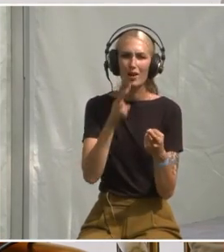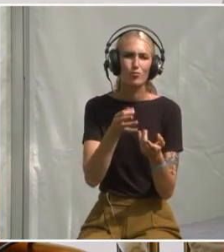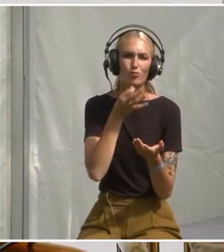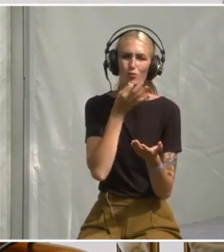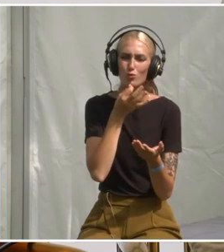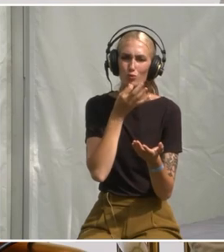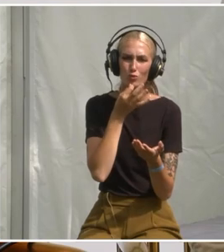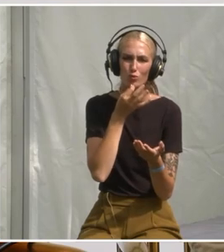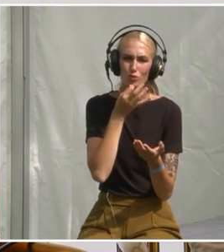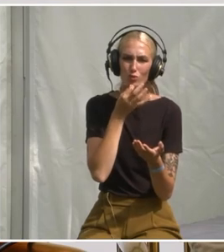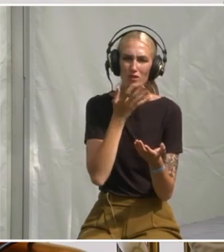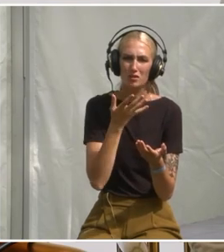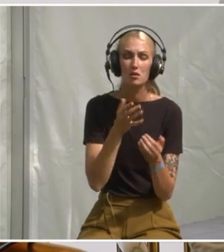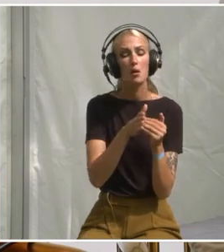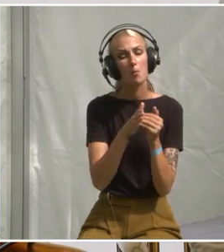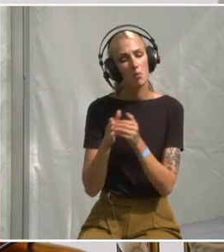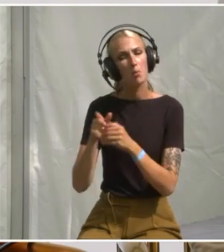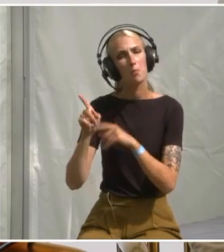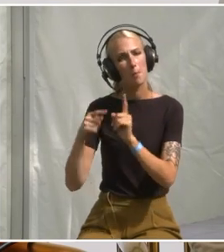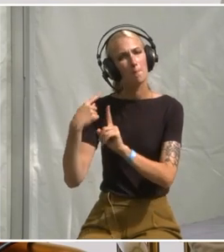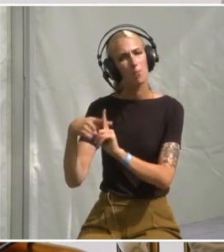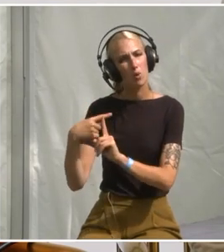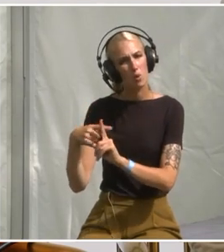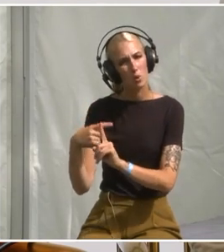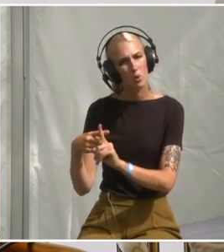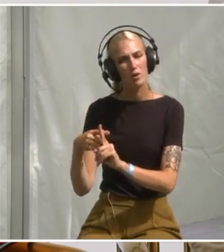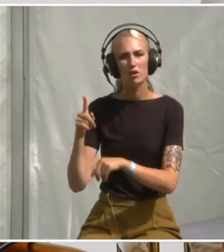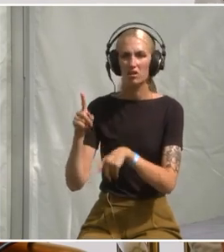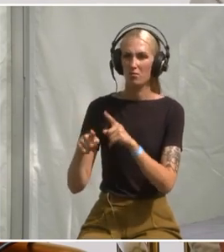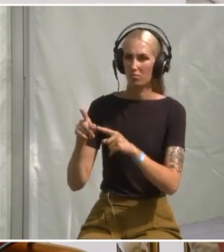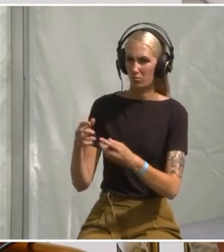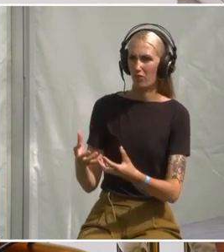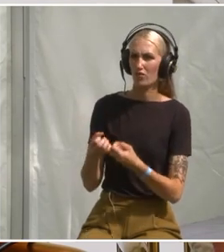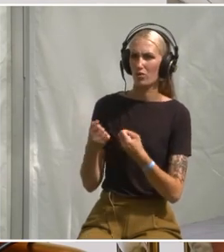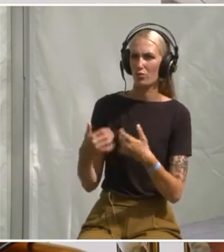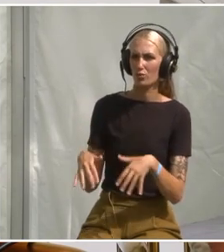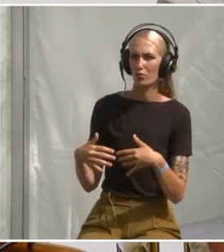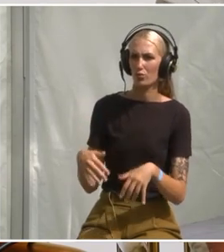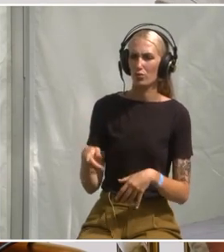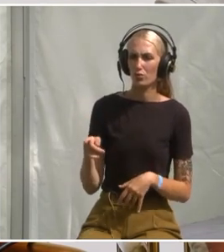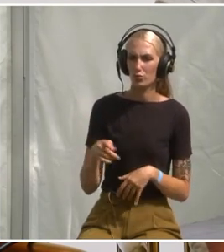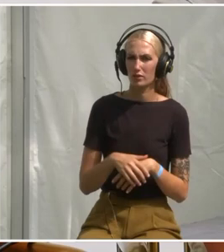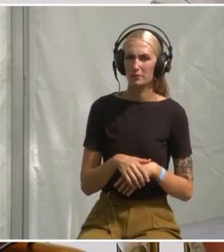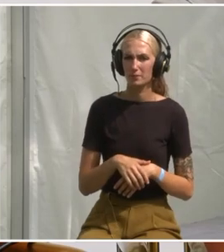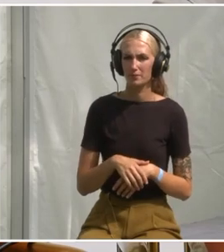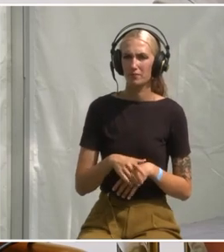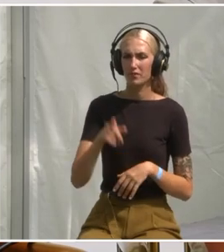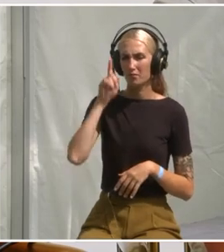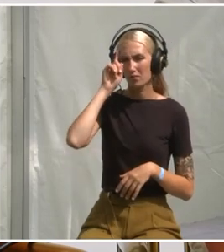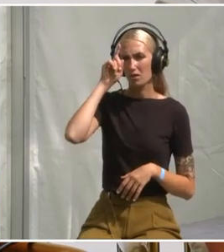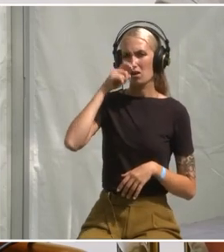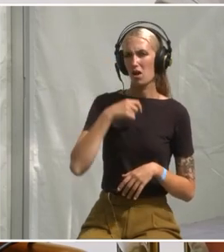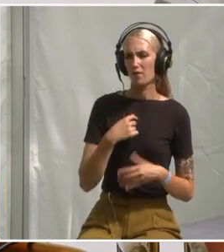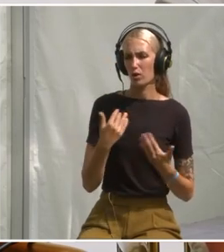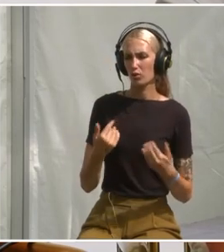transformations or changes are positive and some are challenging. But I think we are now on the edge of